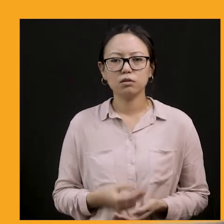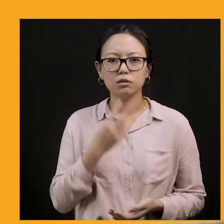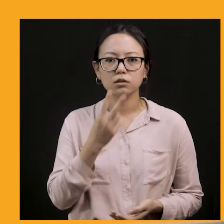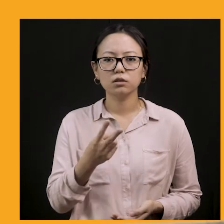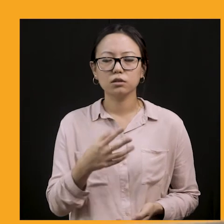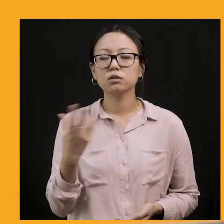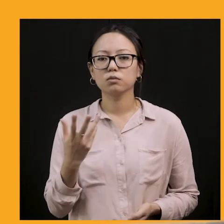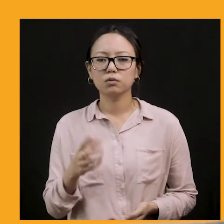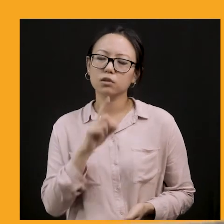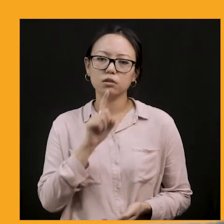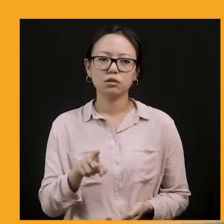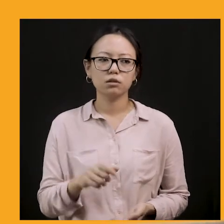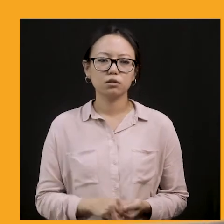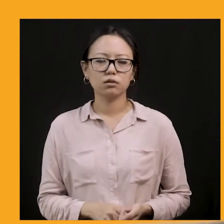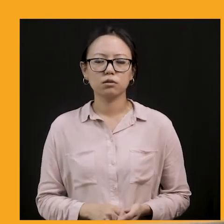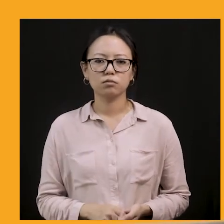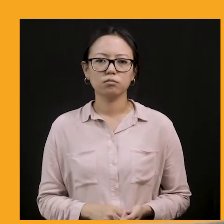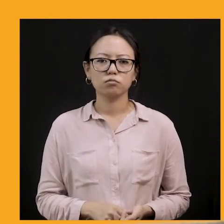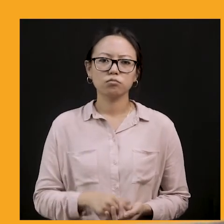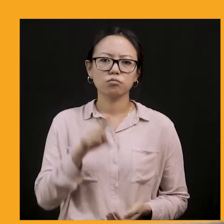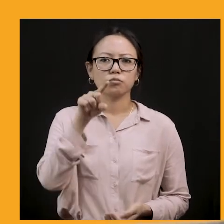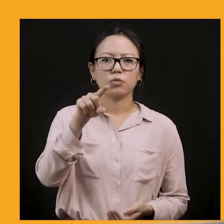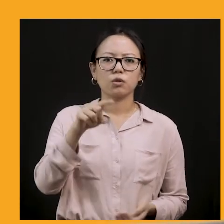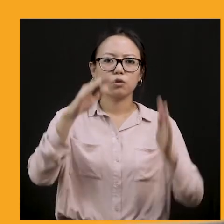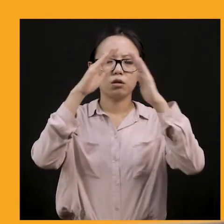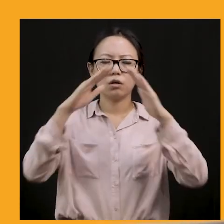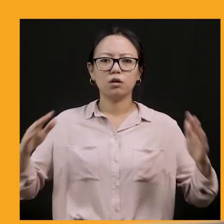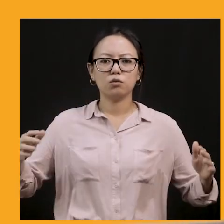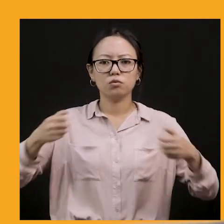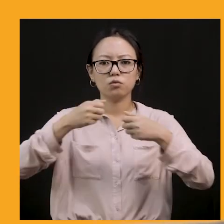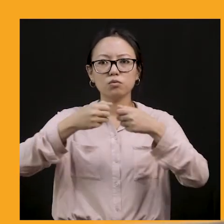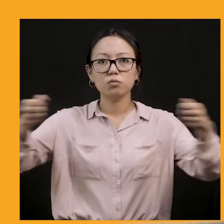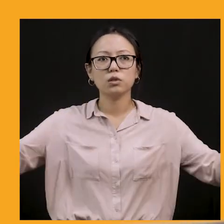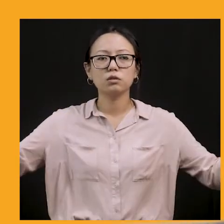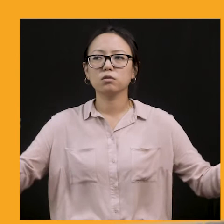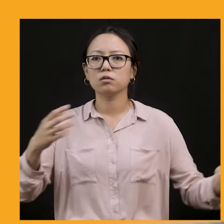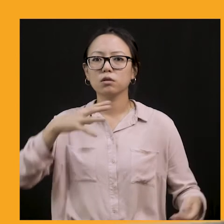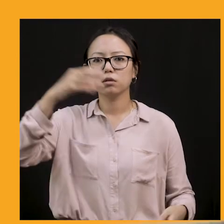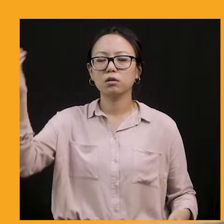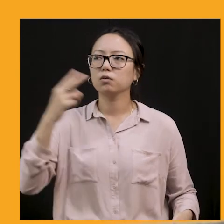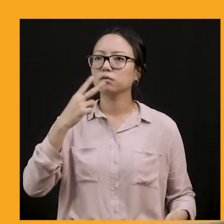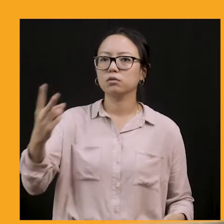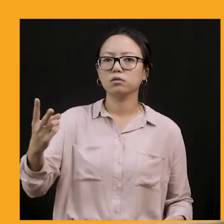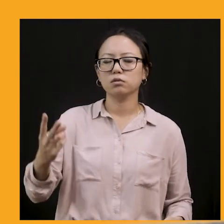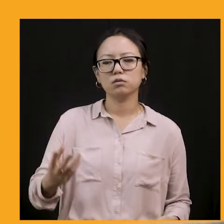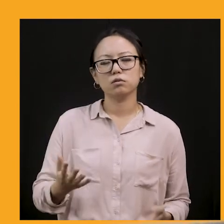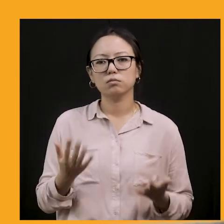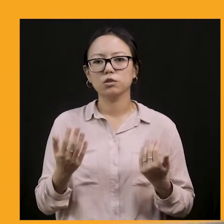can just look out. Open your window and just look out and just list down whatever things you see